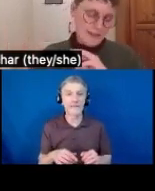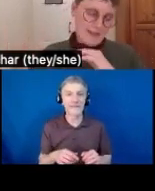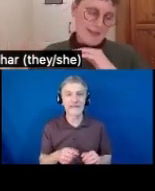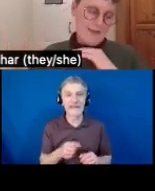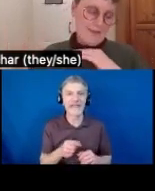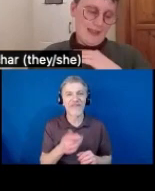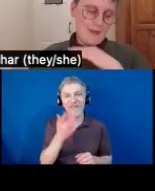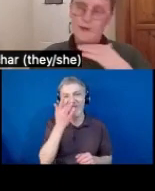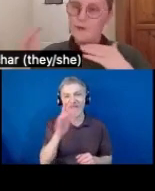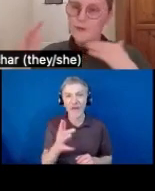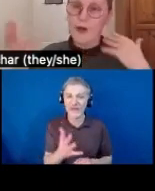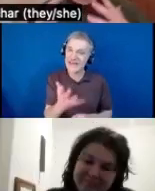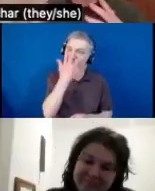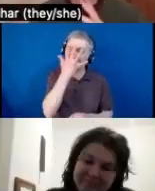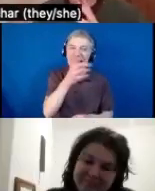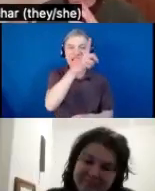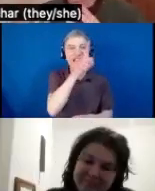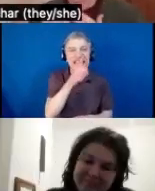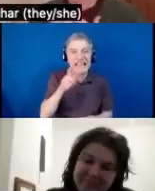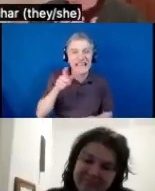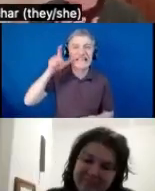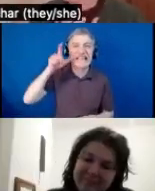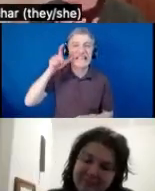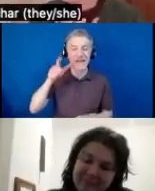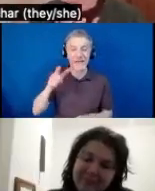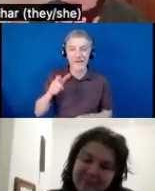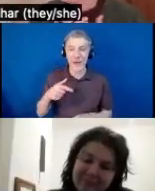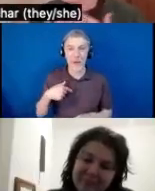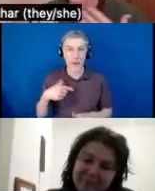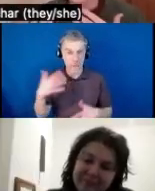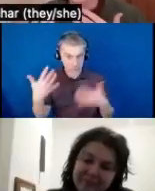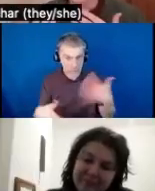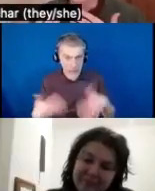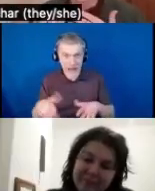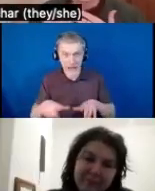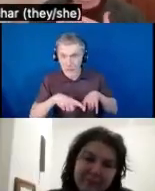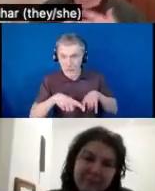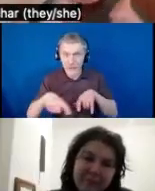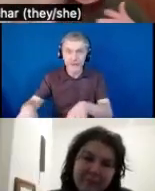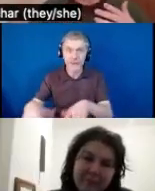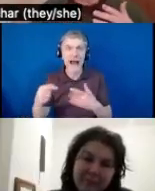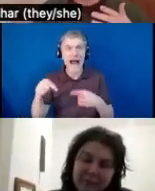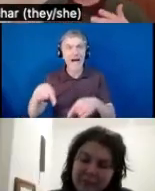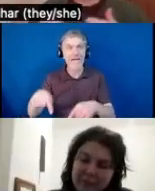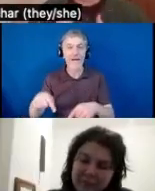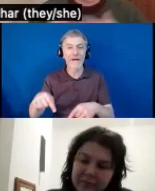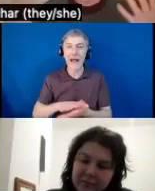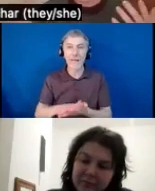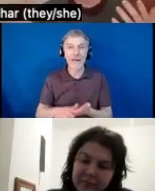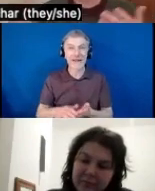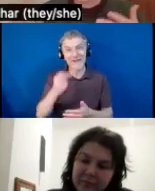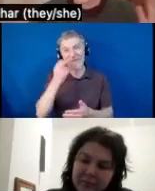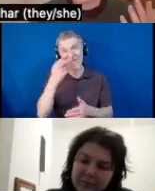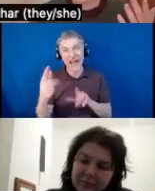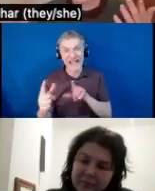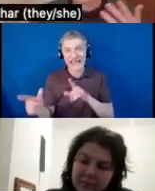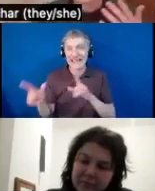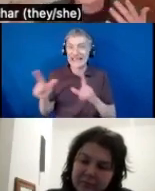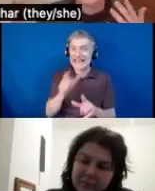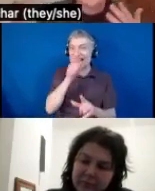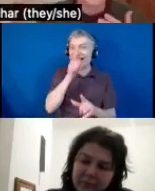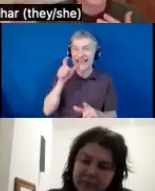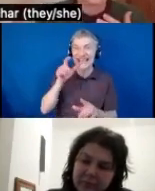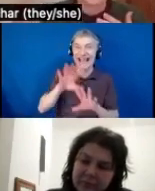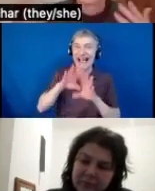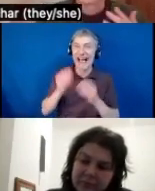thing. That's not what I'm trying to get at. I think, you know, if you're interrupted in whatever art practice or just whatever thing you're doing on a